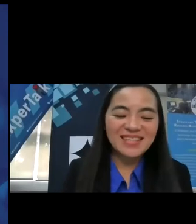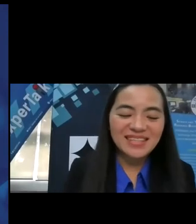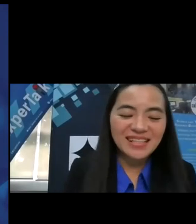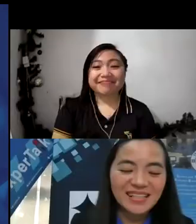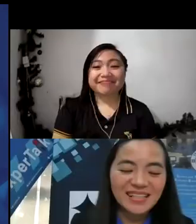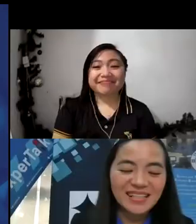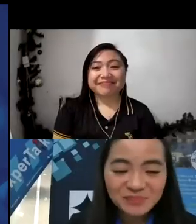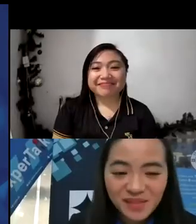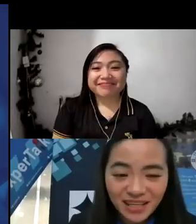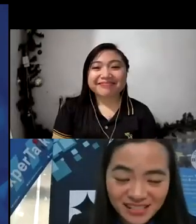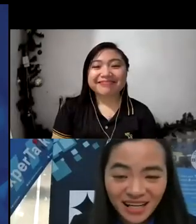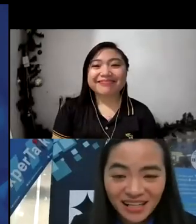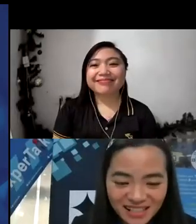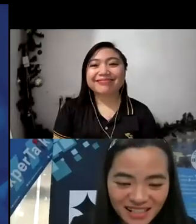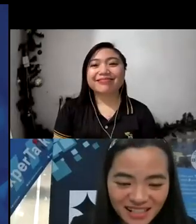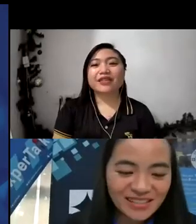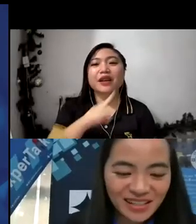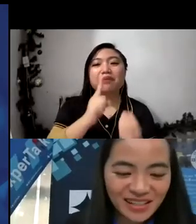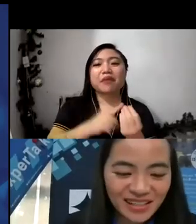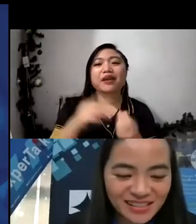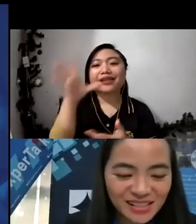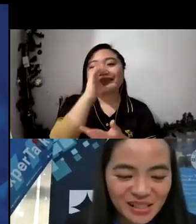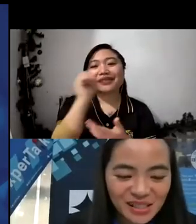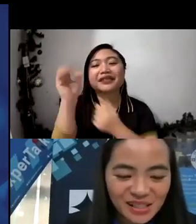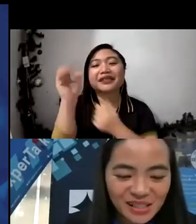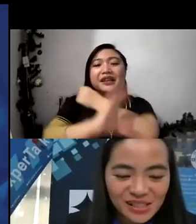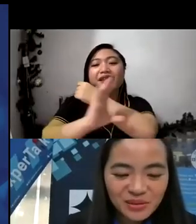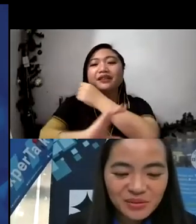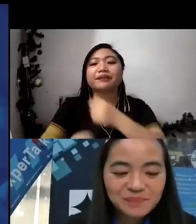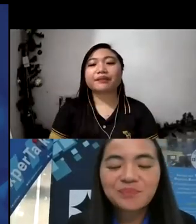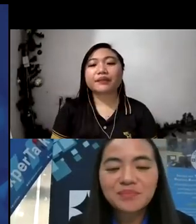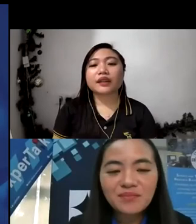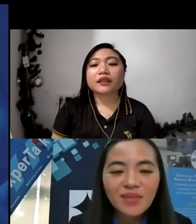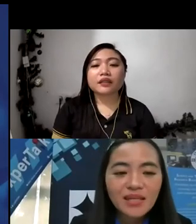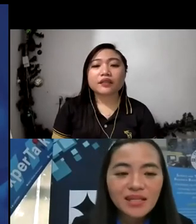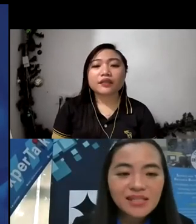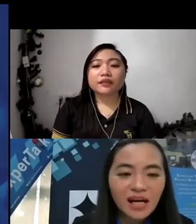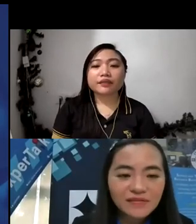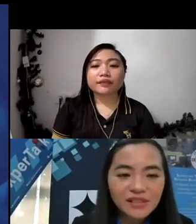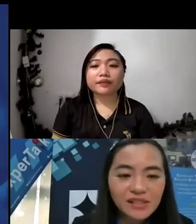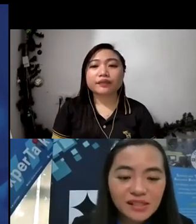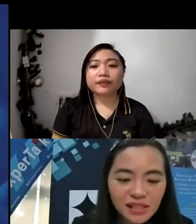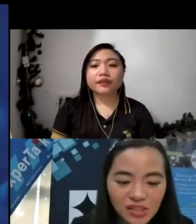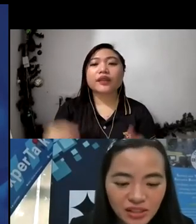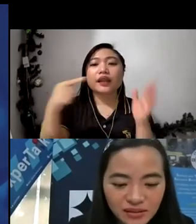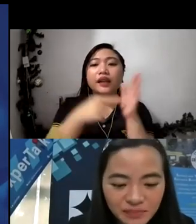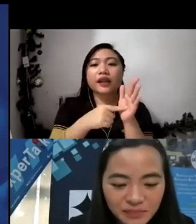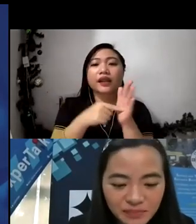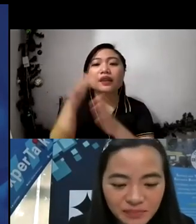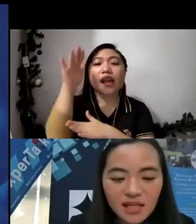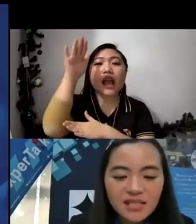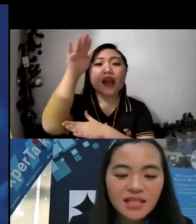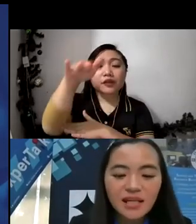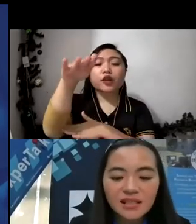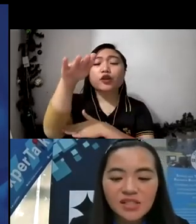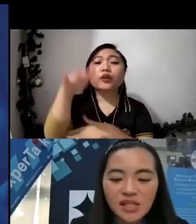with the guess the country? Okay. So, this afternoon's session